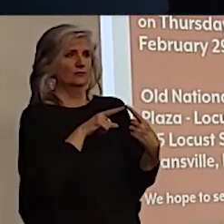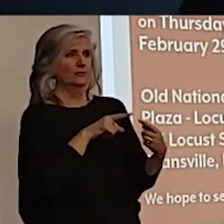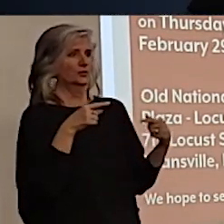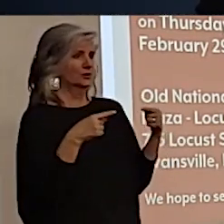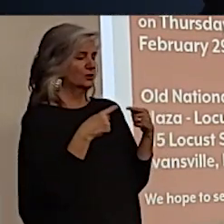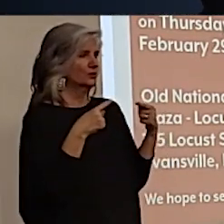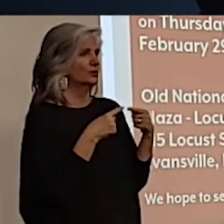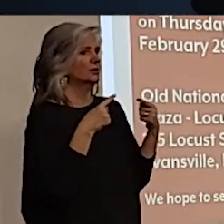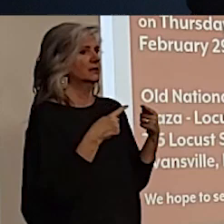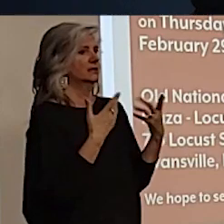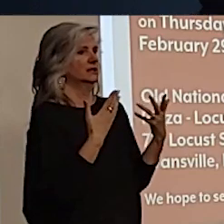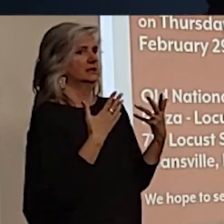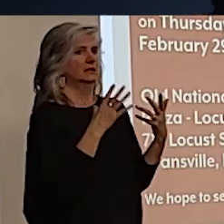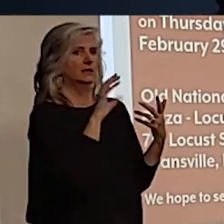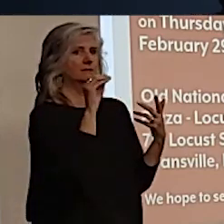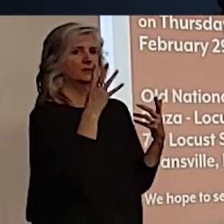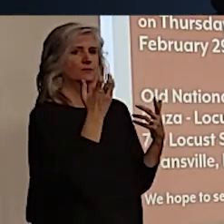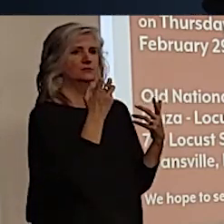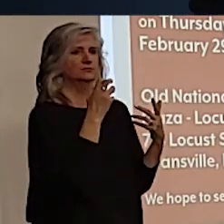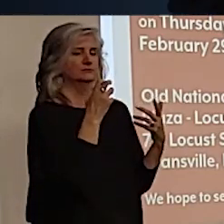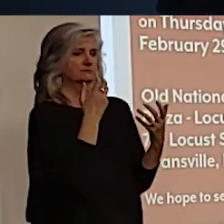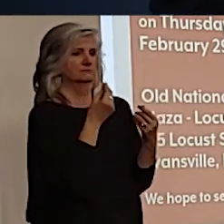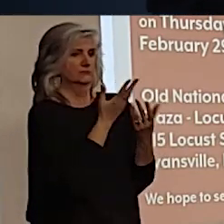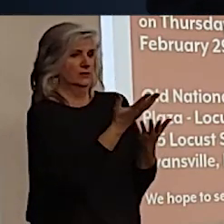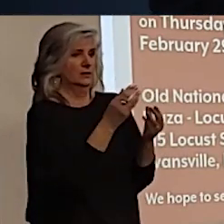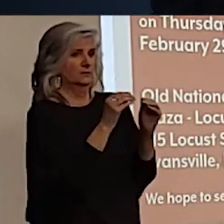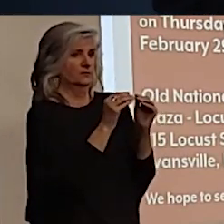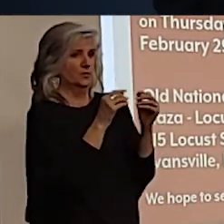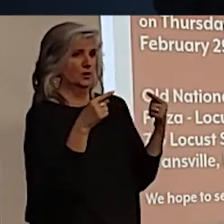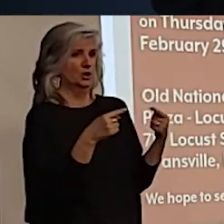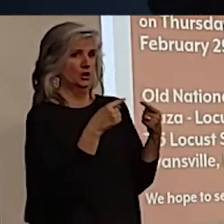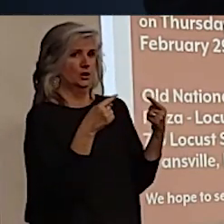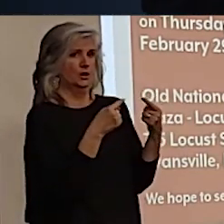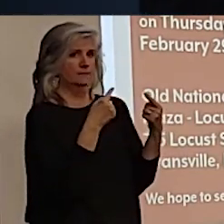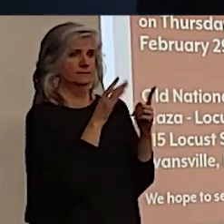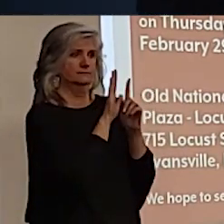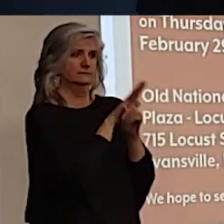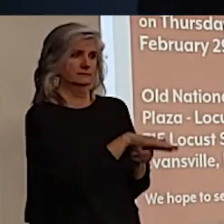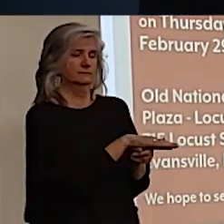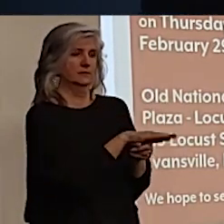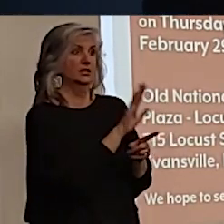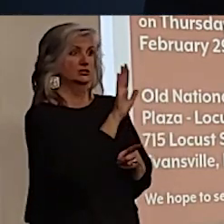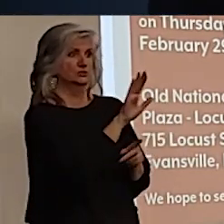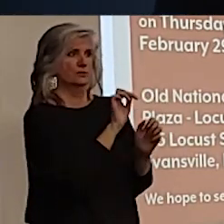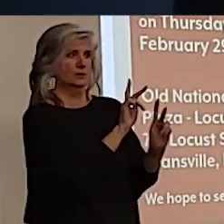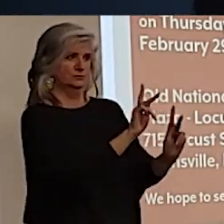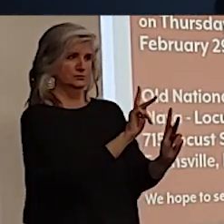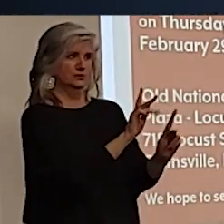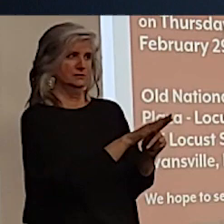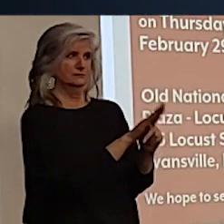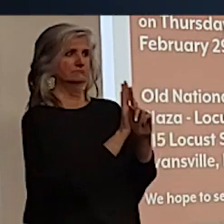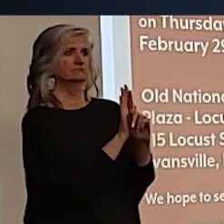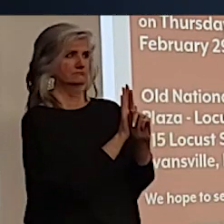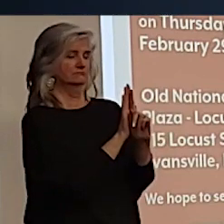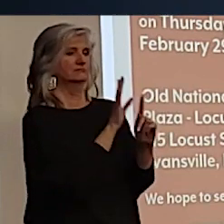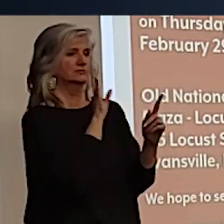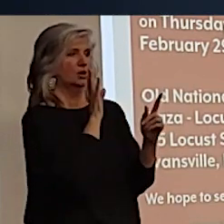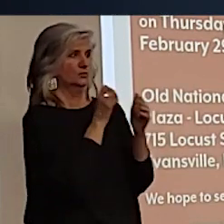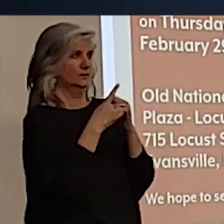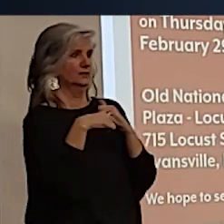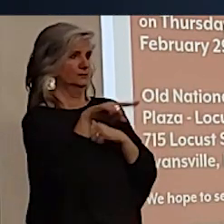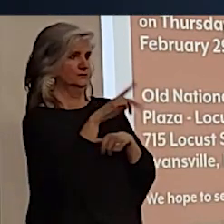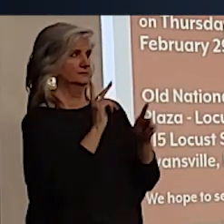hurting, and a company that wants to bring them additional harm. And this is your opportunity to talk to the folks